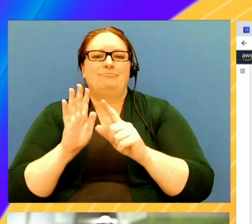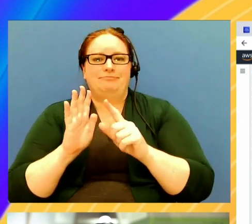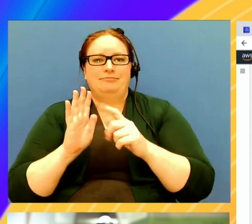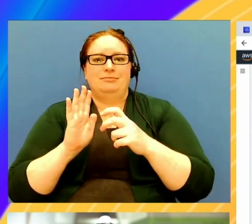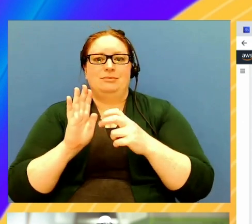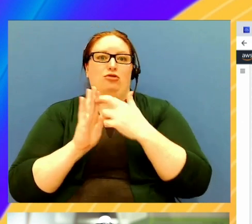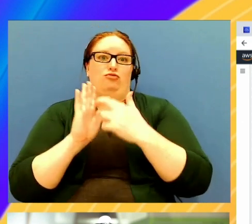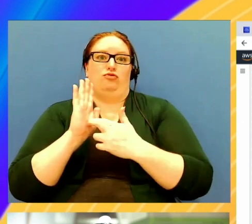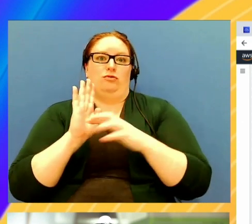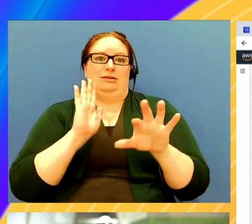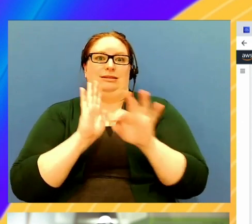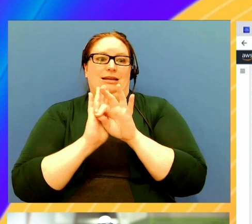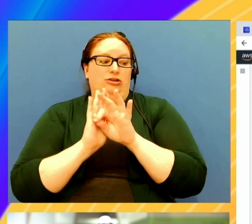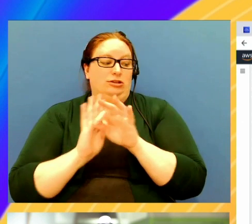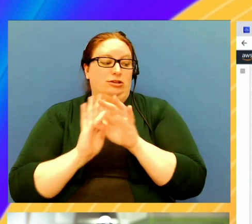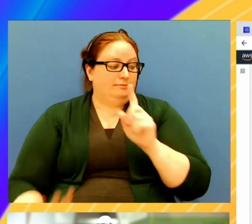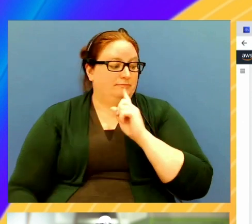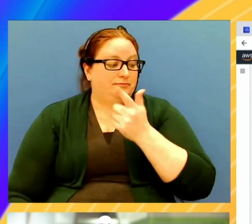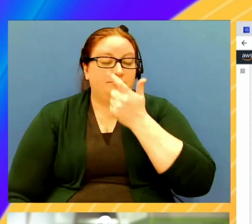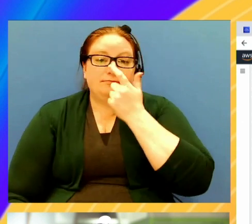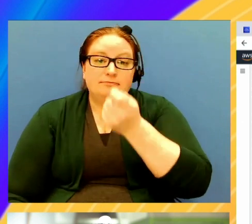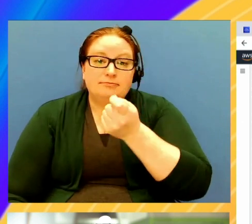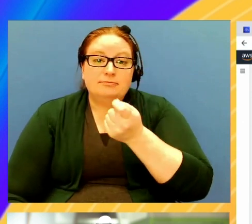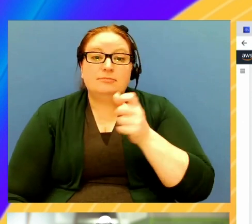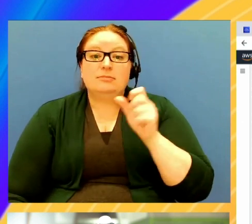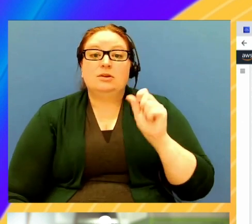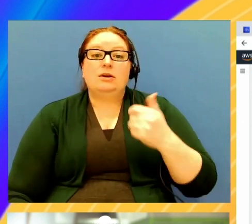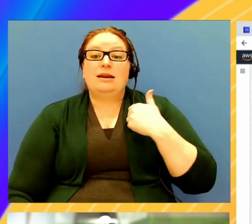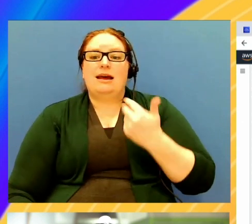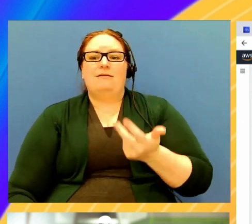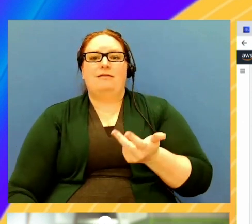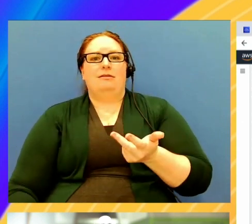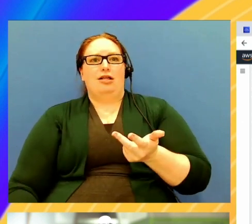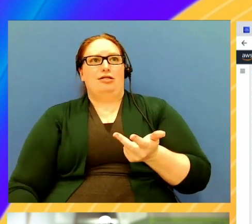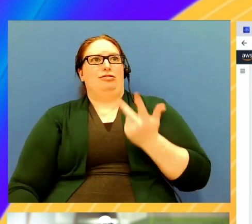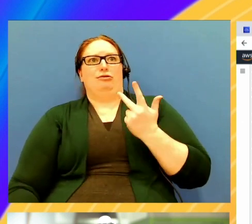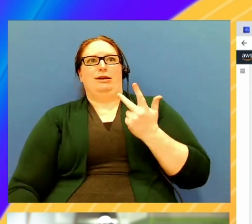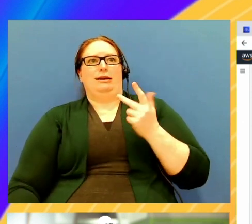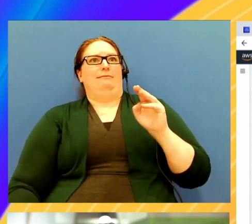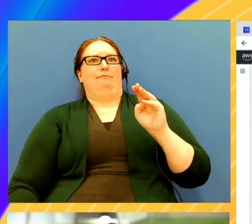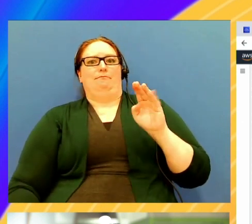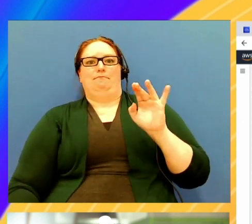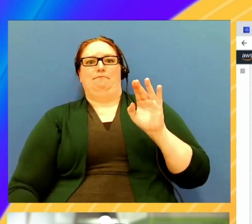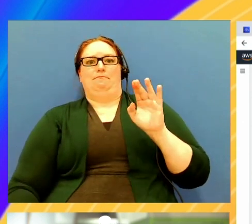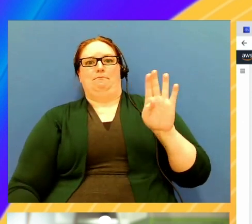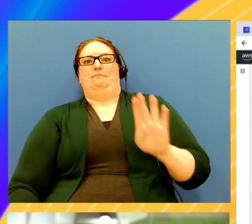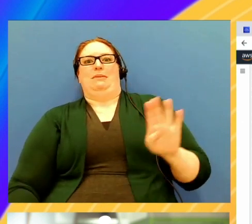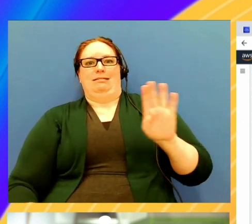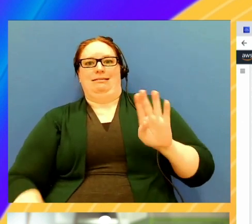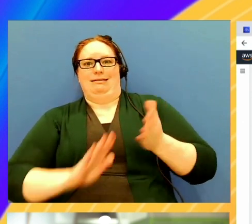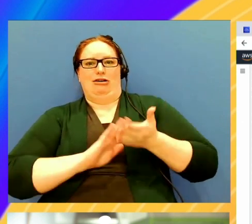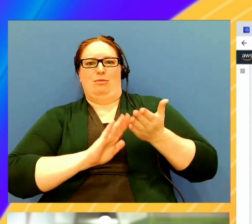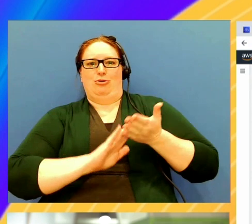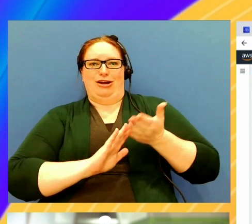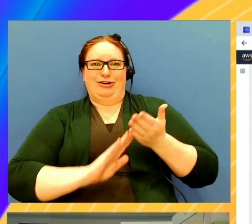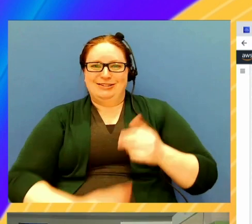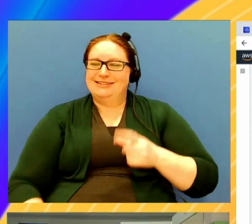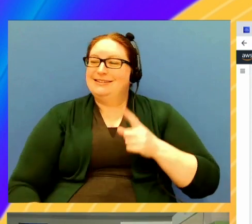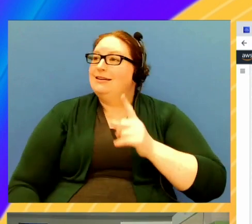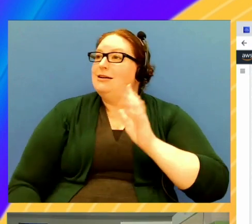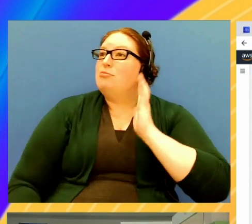interesting part about this is that you can have 3 Boolean operators. Yeah. One is... Because initially I was thinking it was like